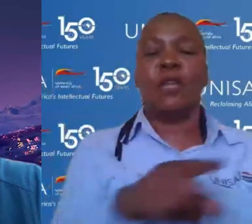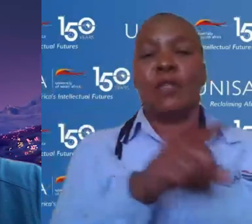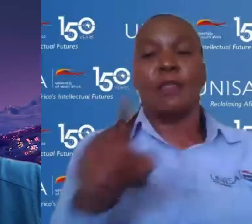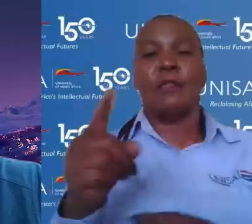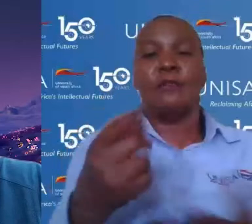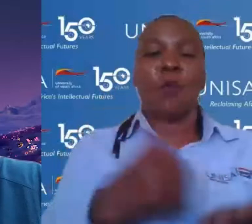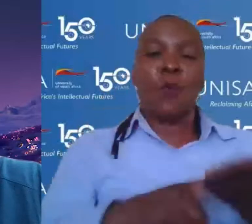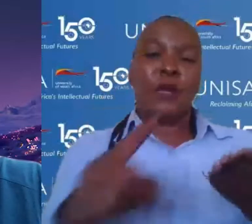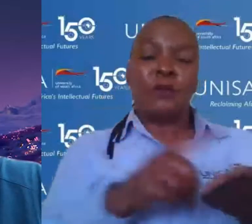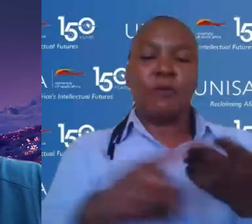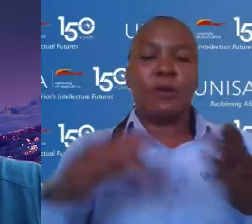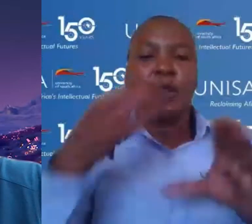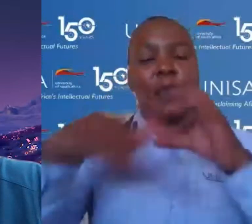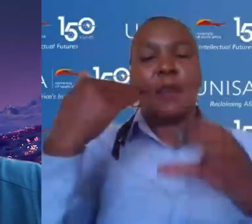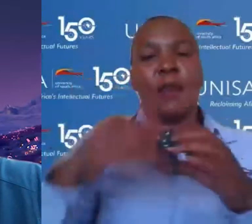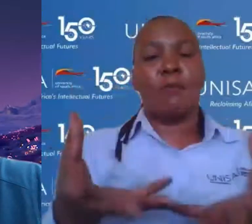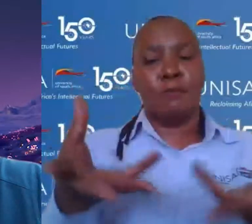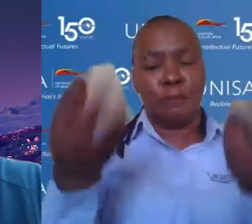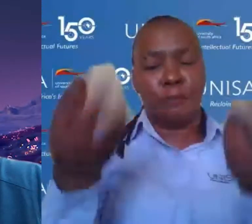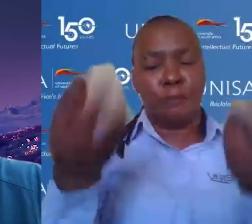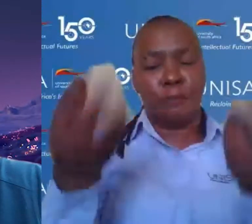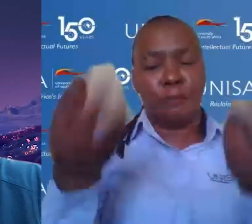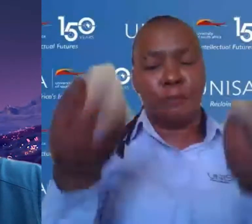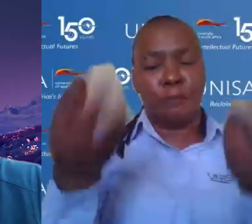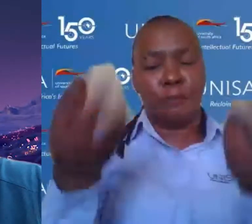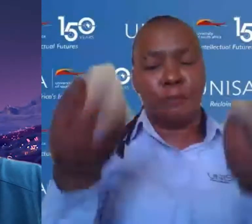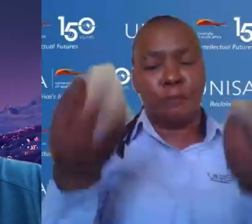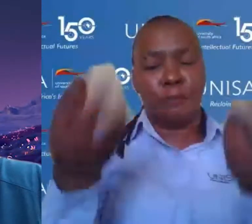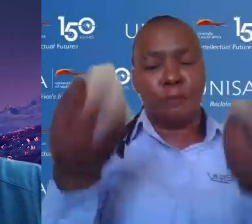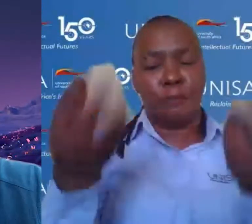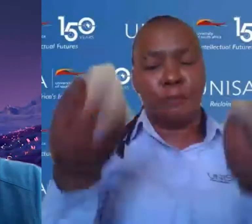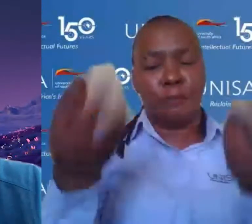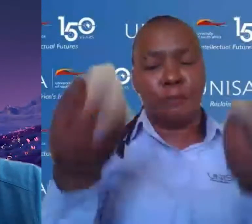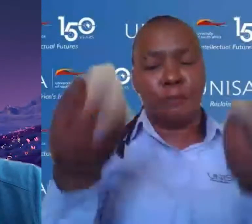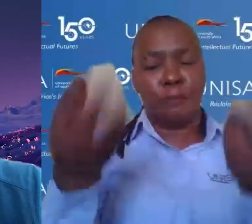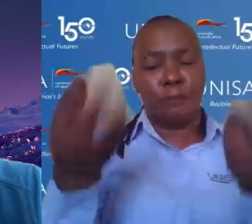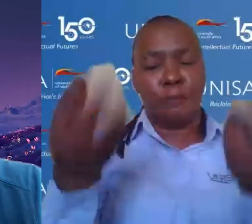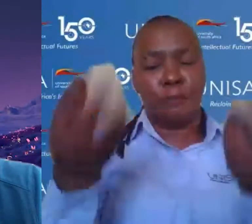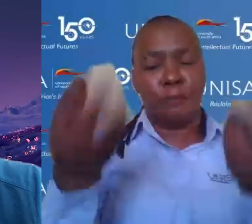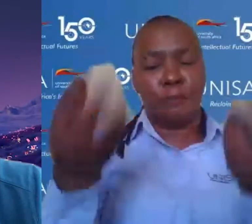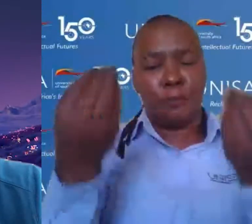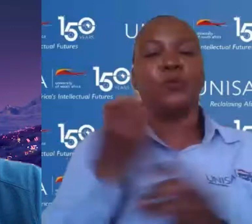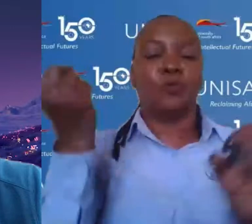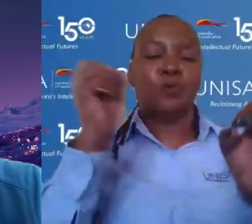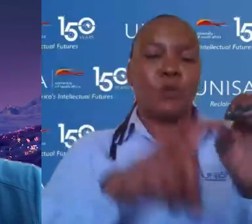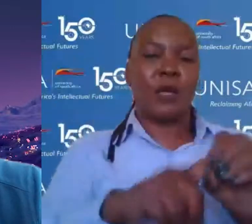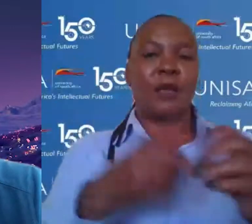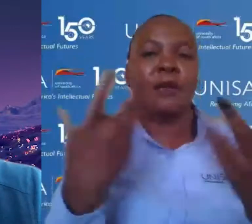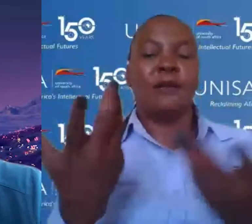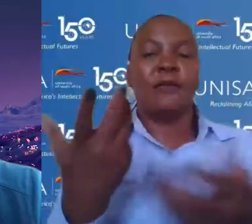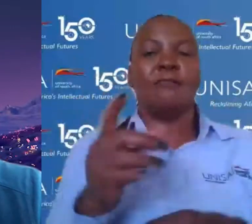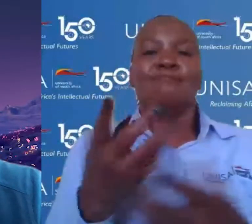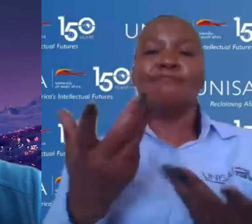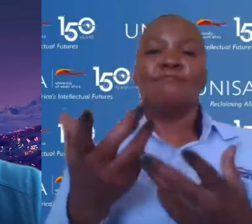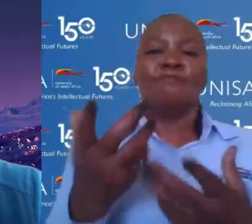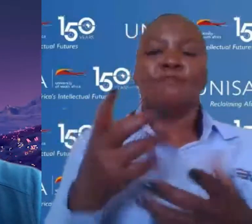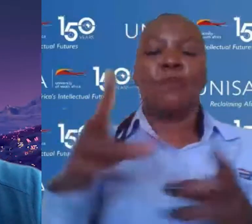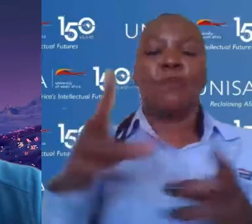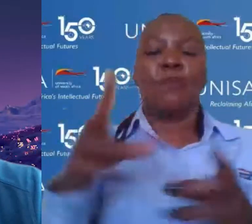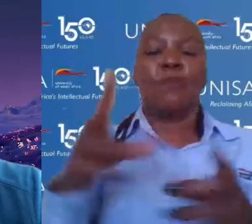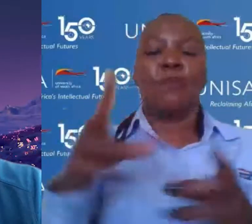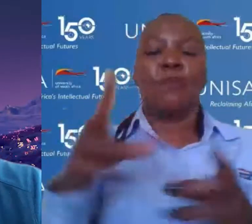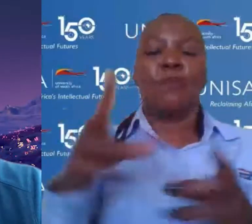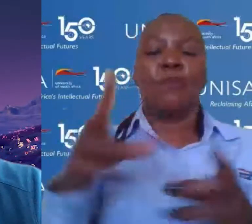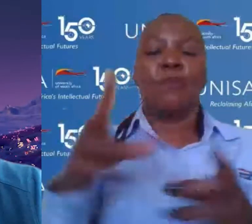you'll also find a link that you can use to join. So look out for those weekly